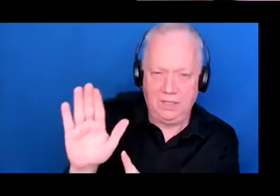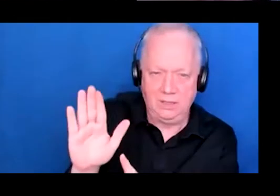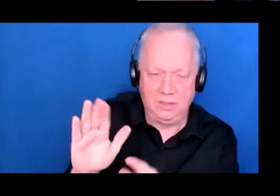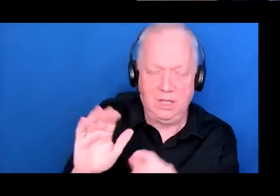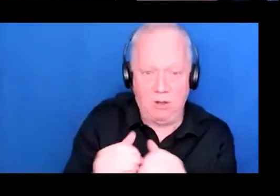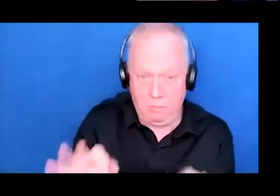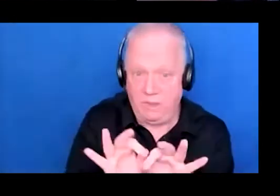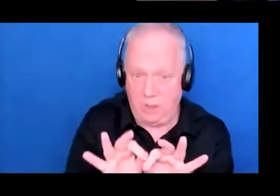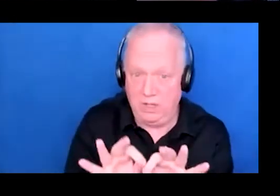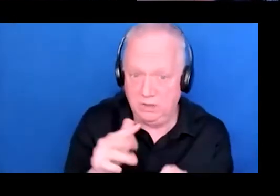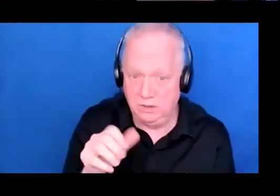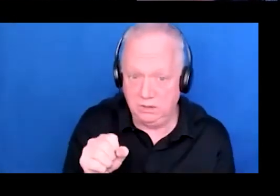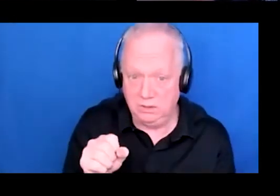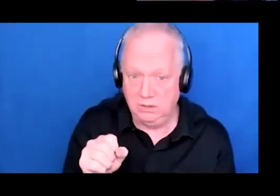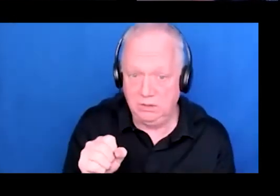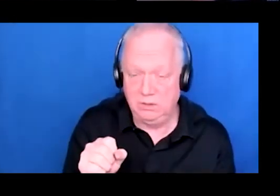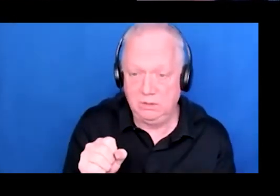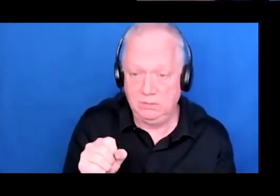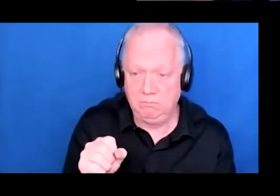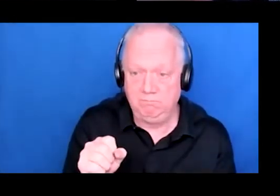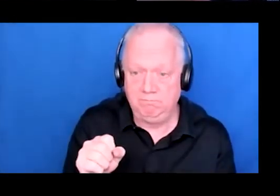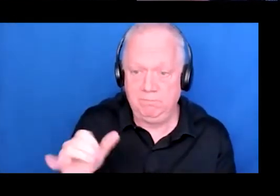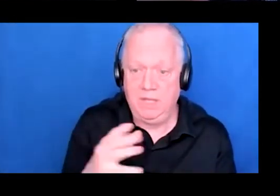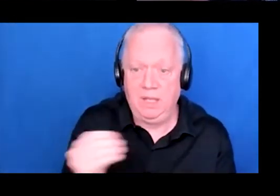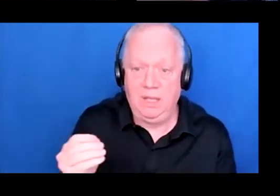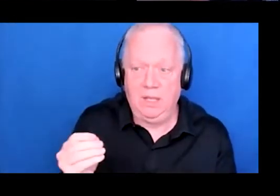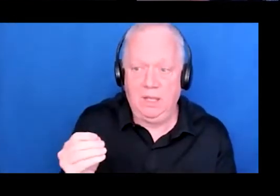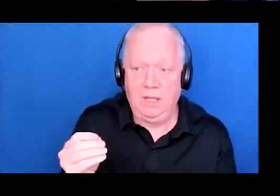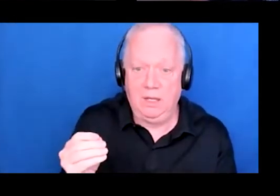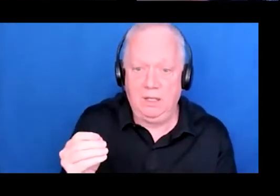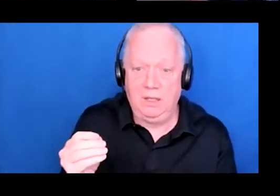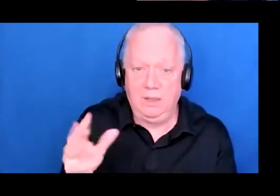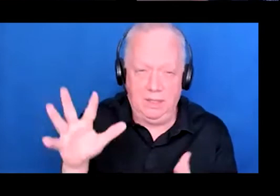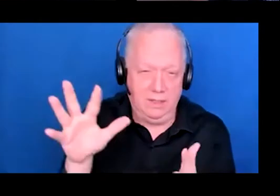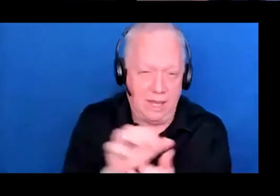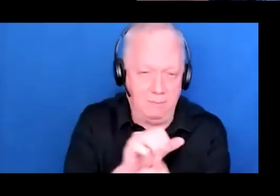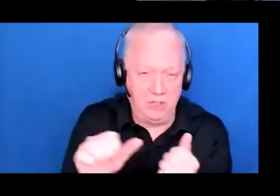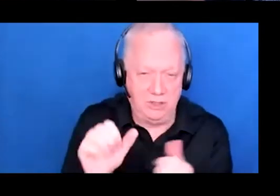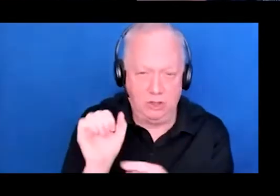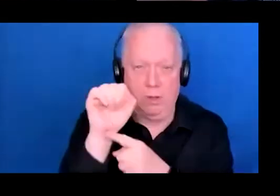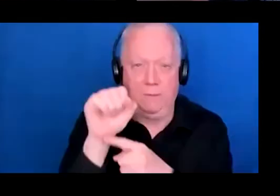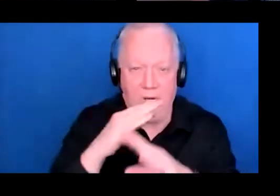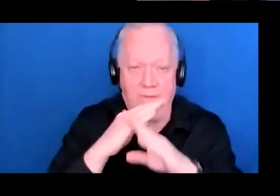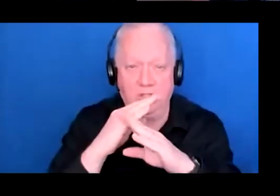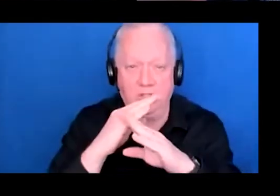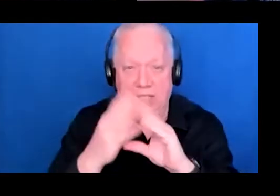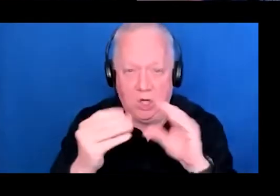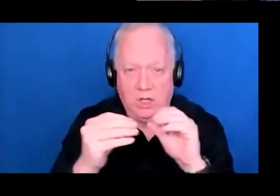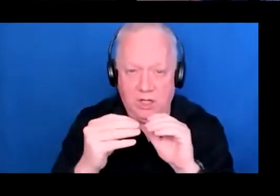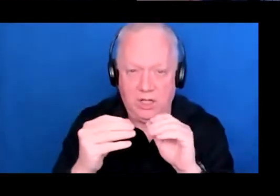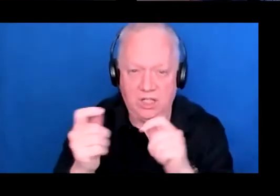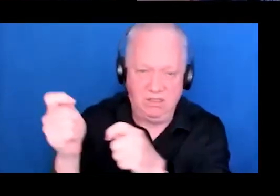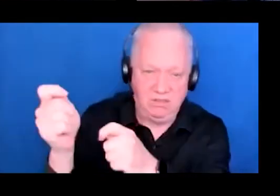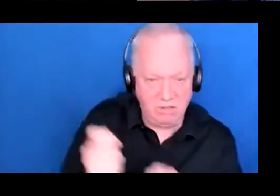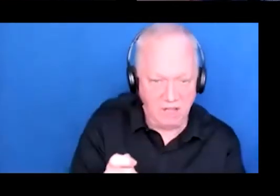know, how important that was, you know, and the damage that the triumph over adversity narrative had done